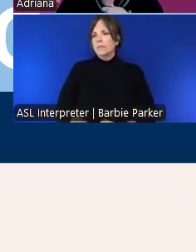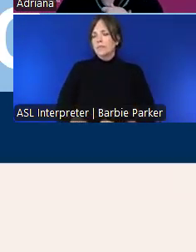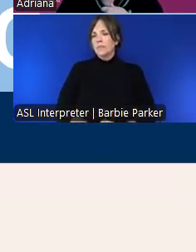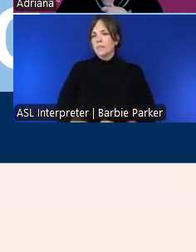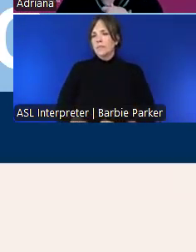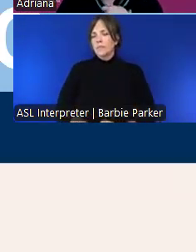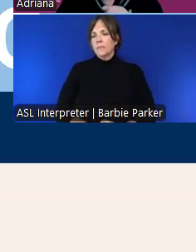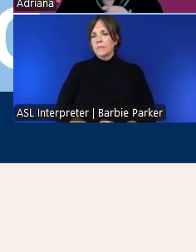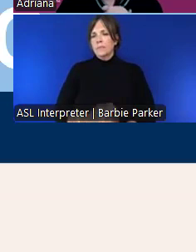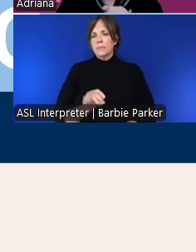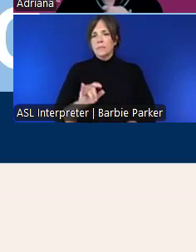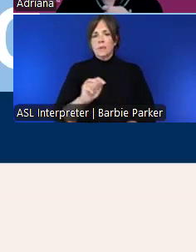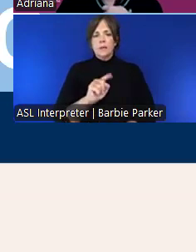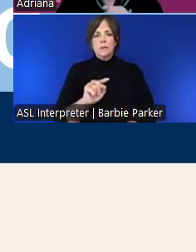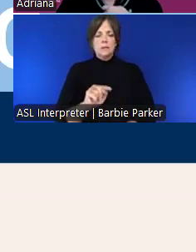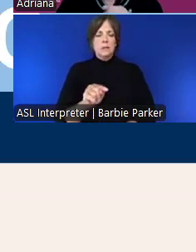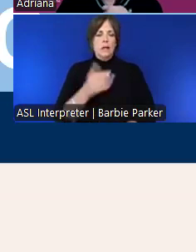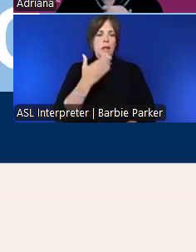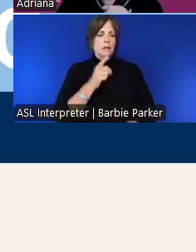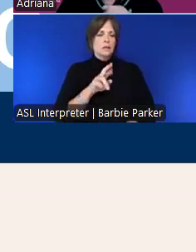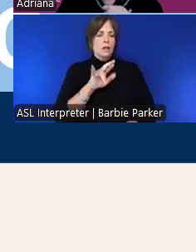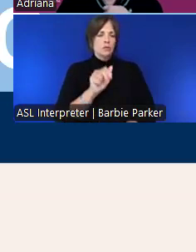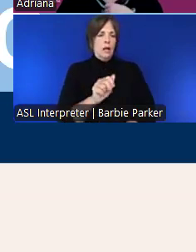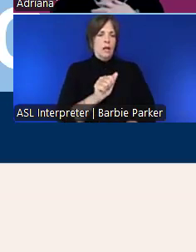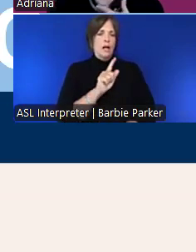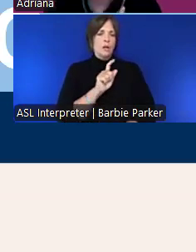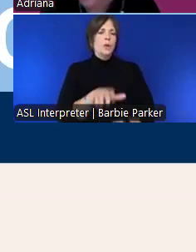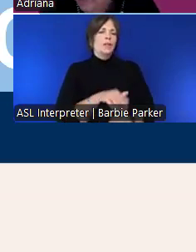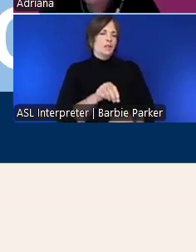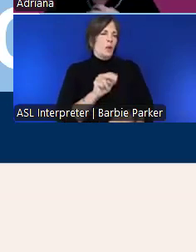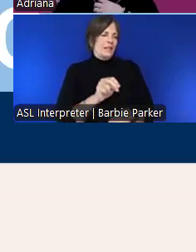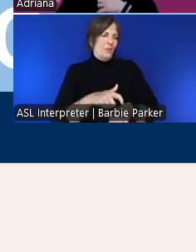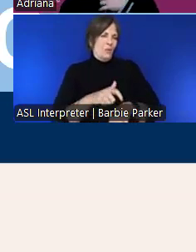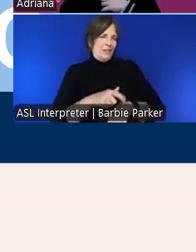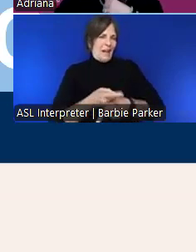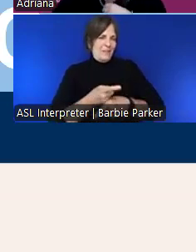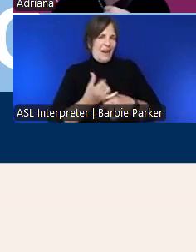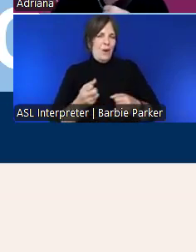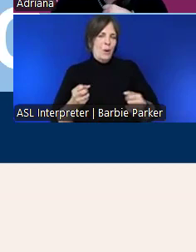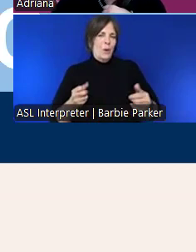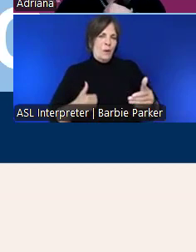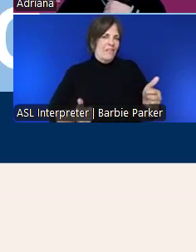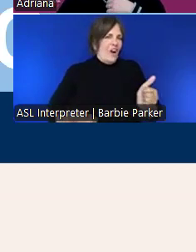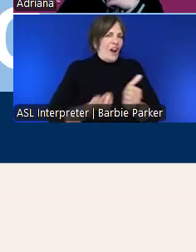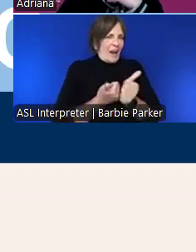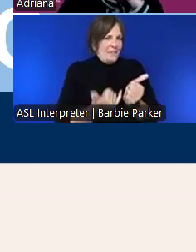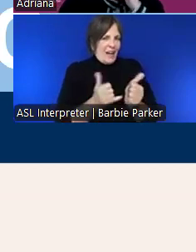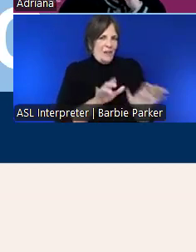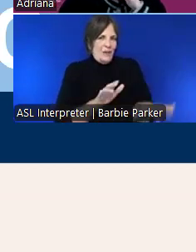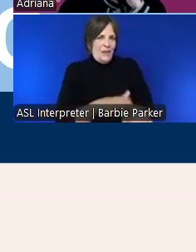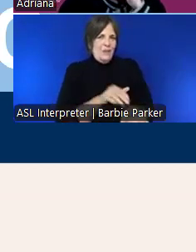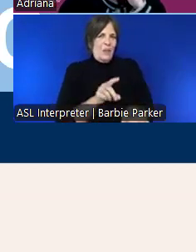Thank you, Adriana. Please feel free to, you can slow down. I know we're at time, but I know. To, you're okay. No, please feel free to slow down for the sake